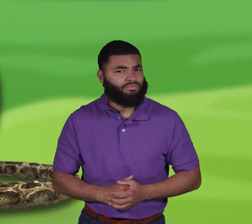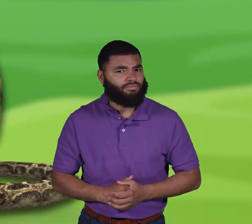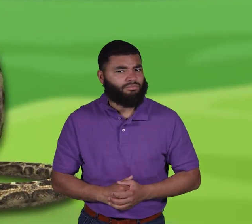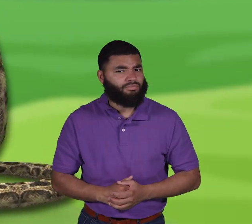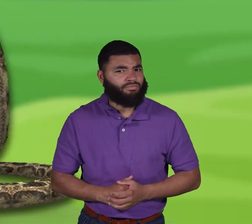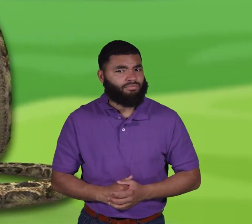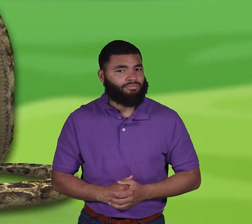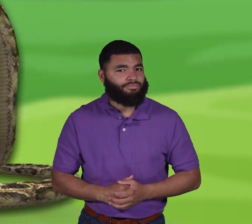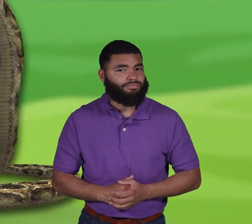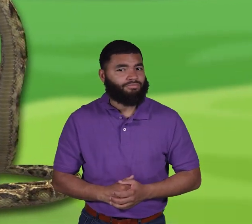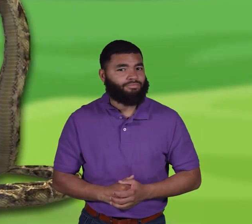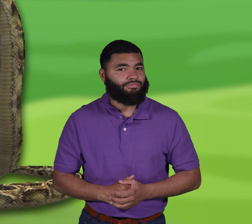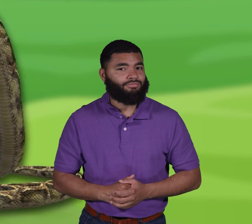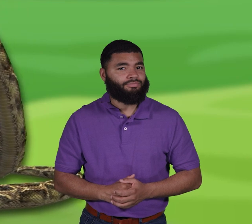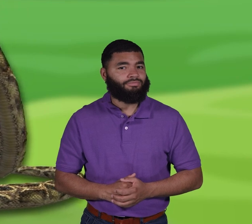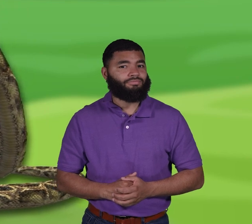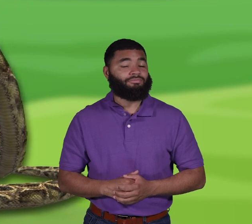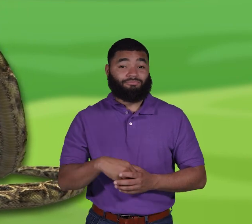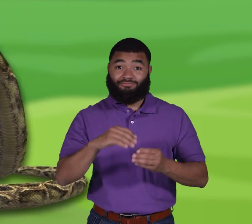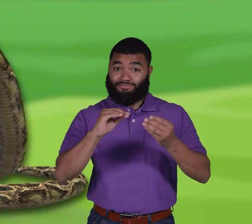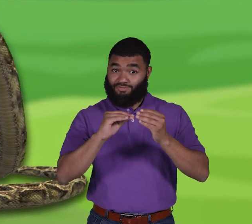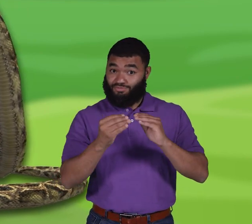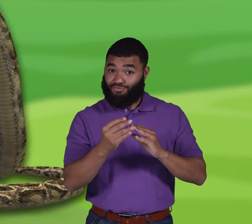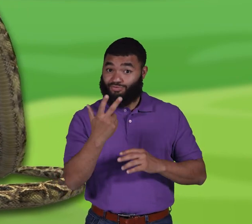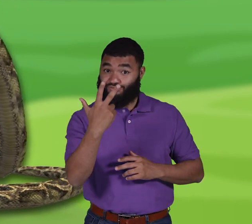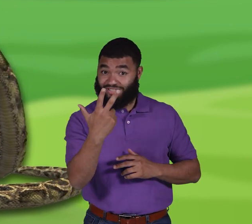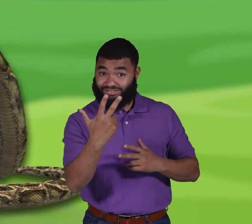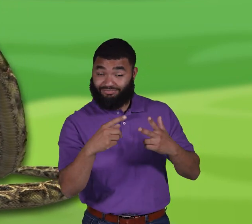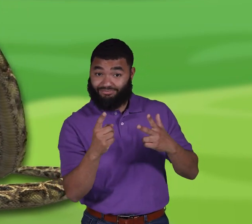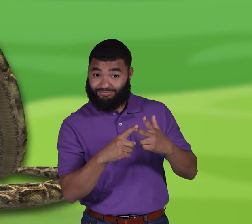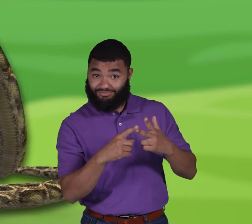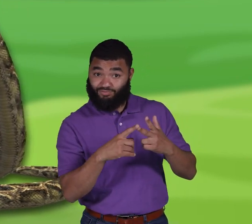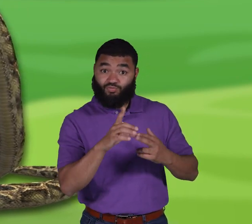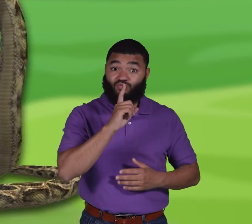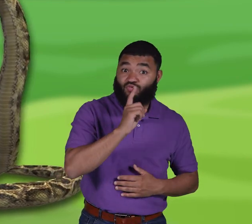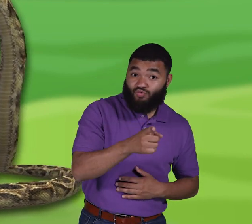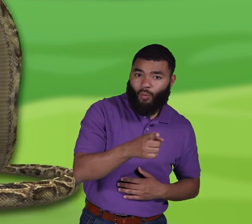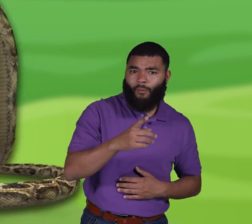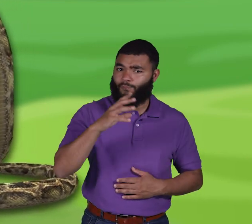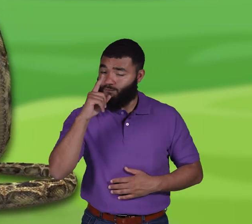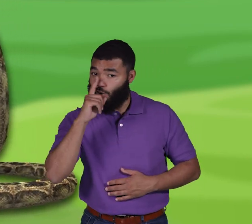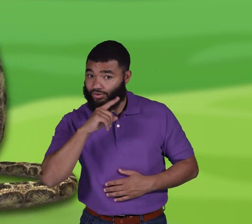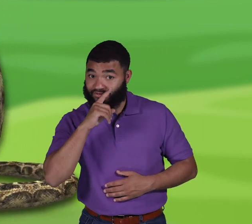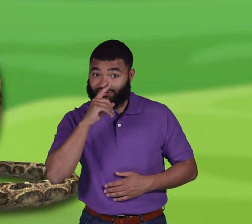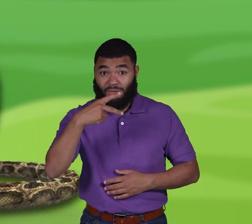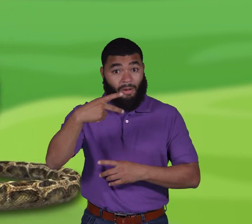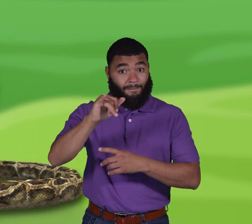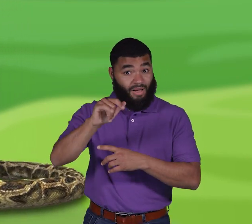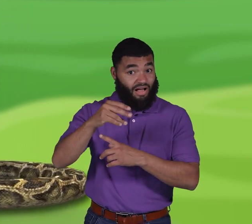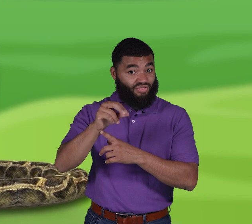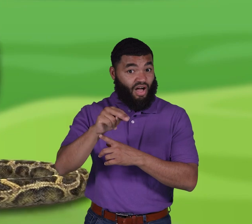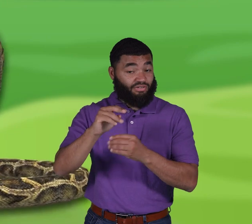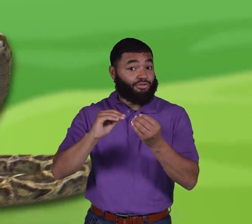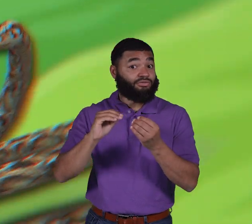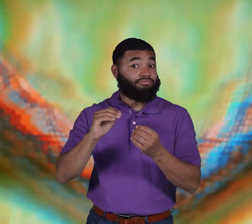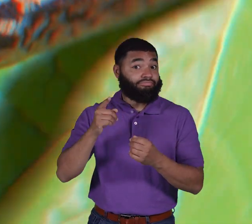Number 3. True or false? Pythons only eat plants.